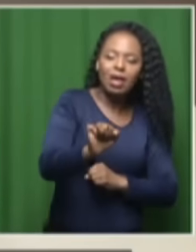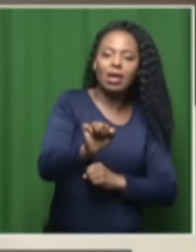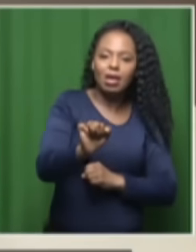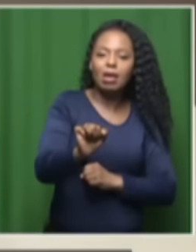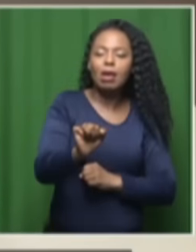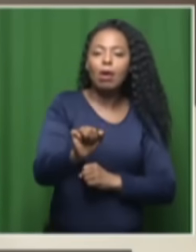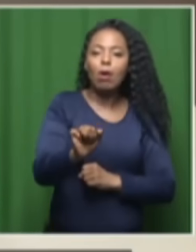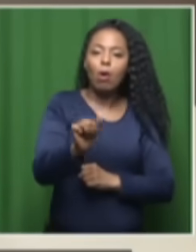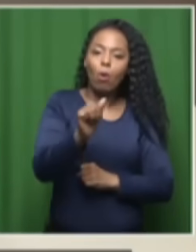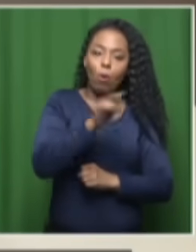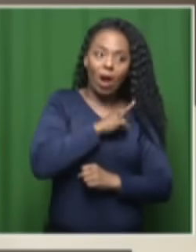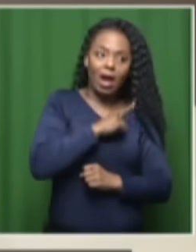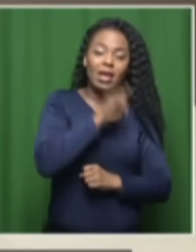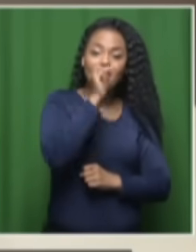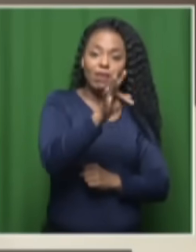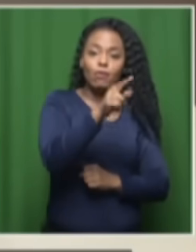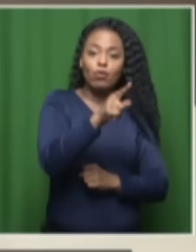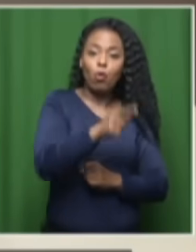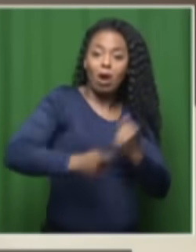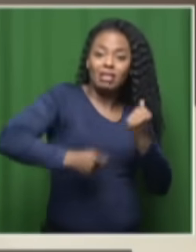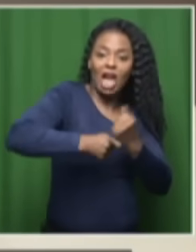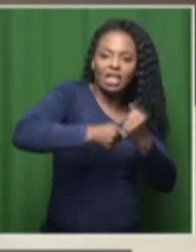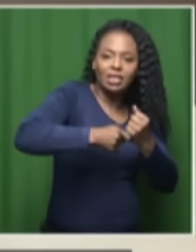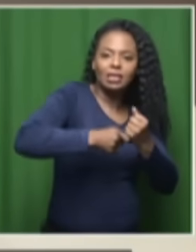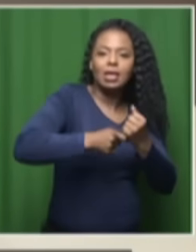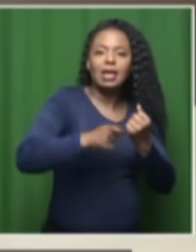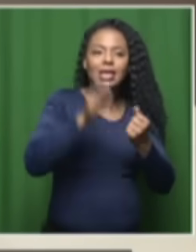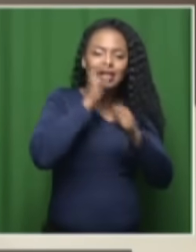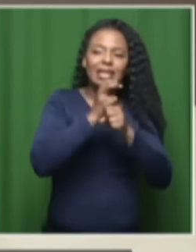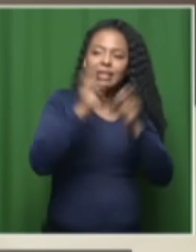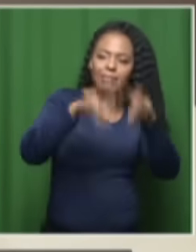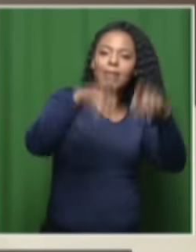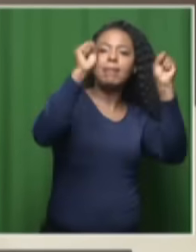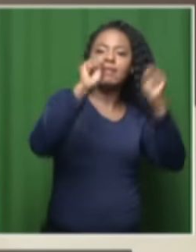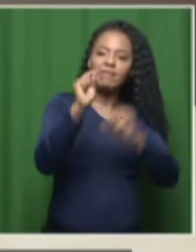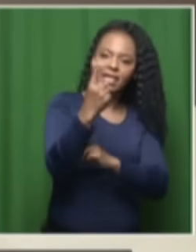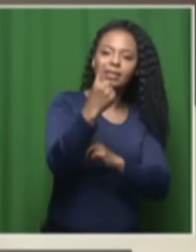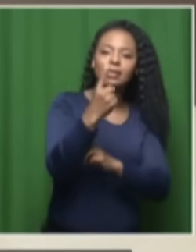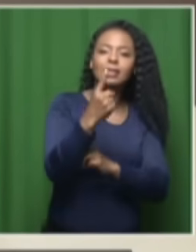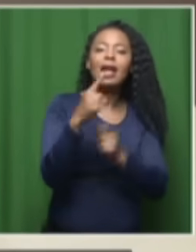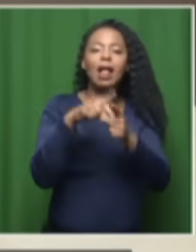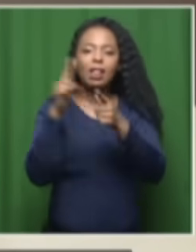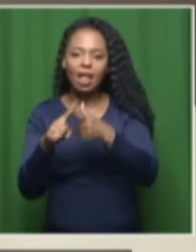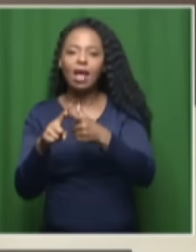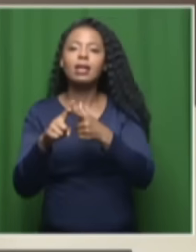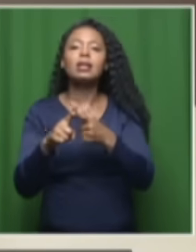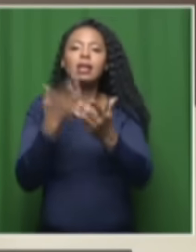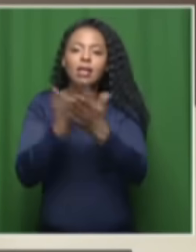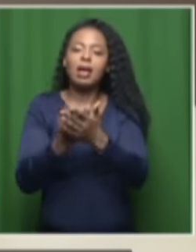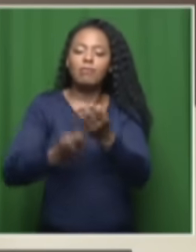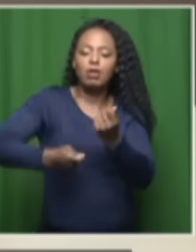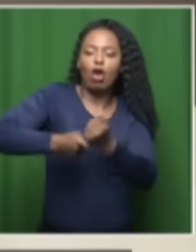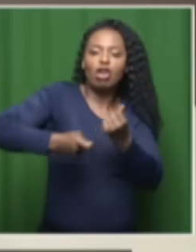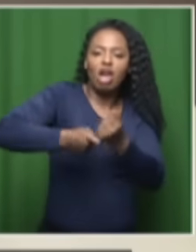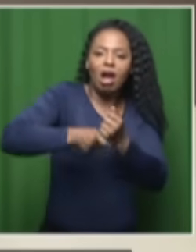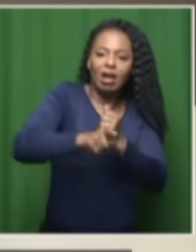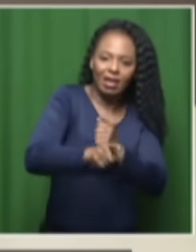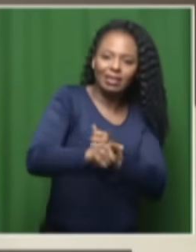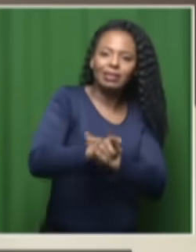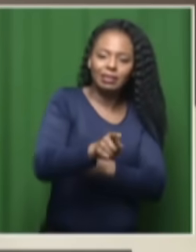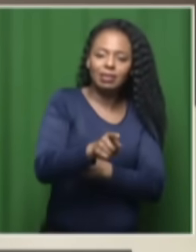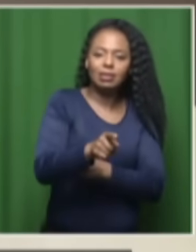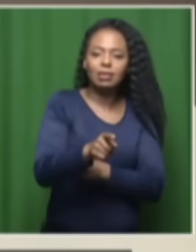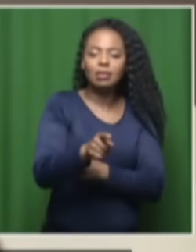when you've got a surplus. And at the moment, we ain't got a surplus any time of the day. So we're having to create that